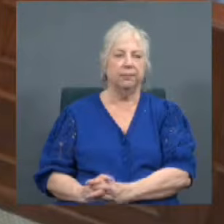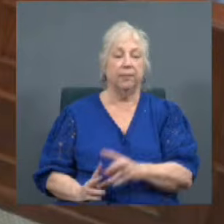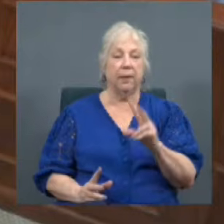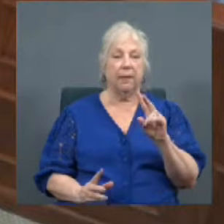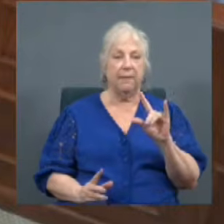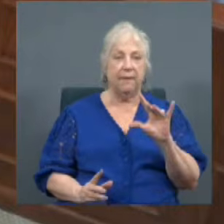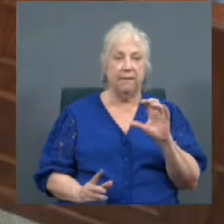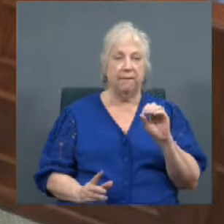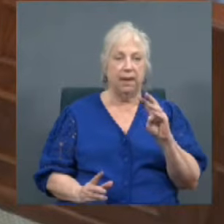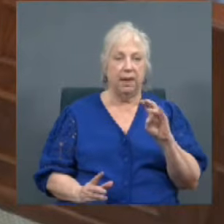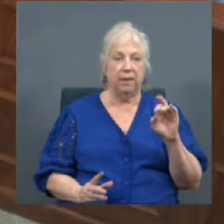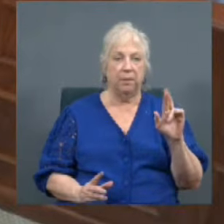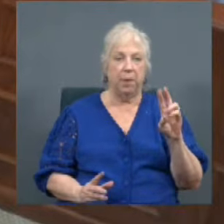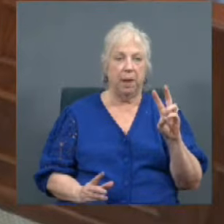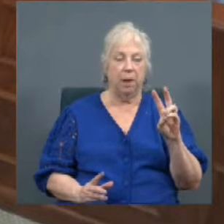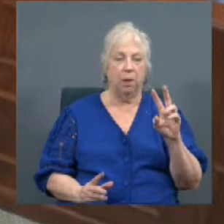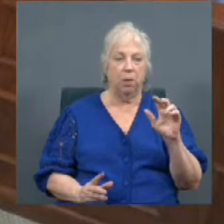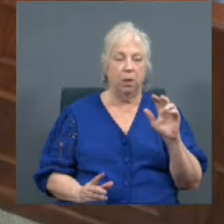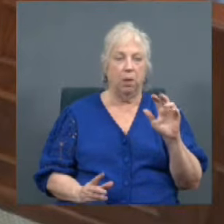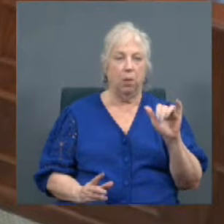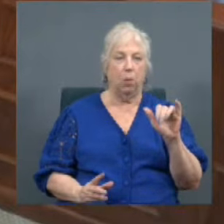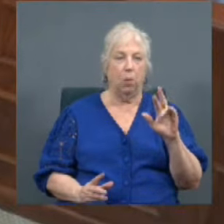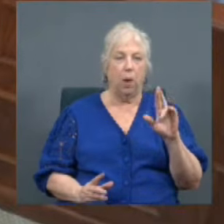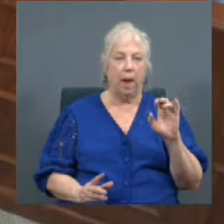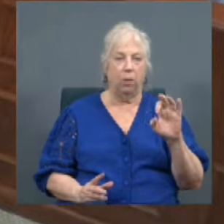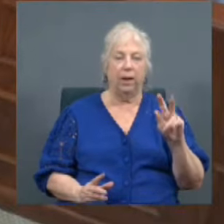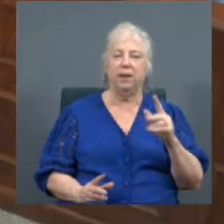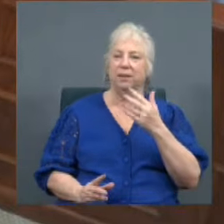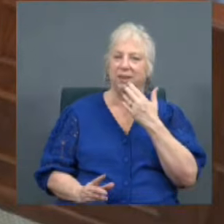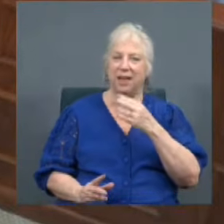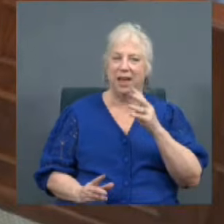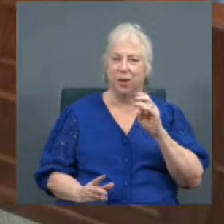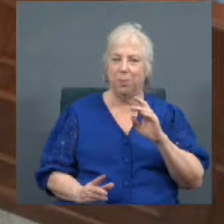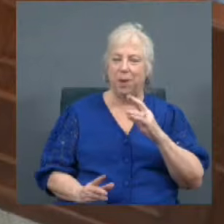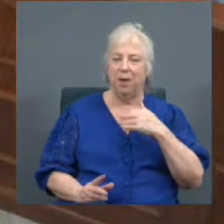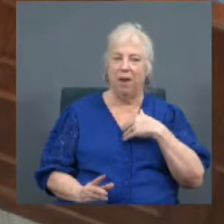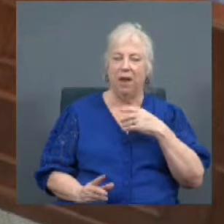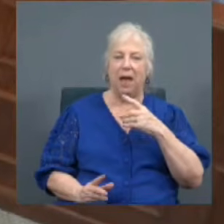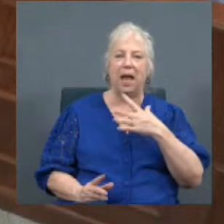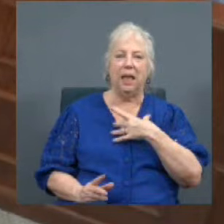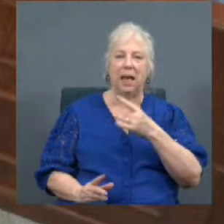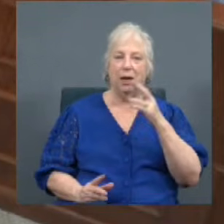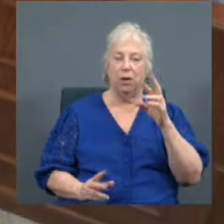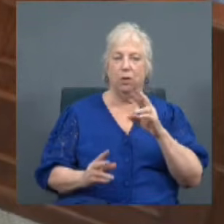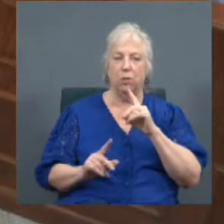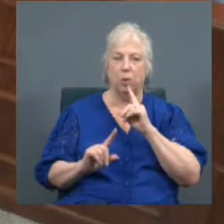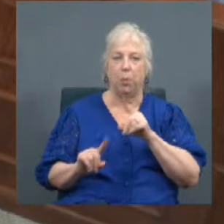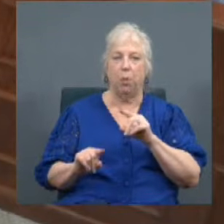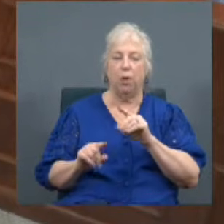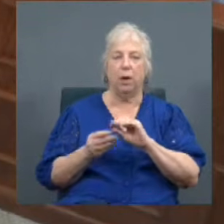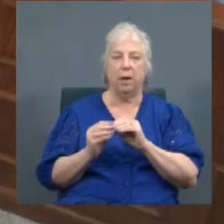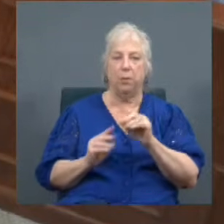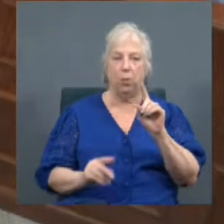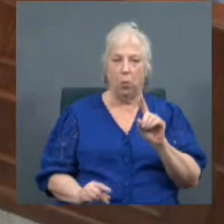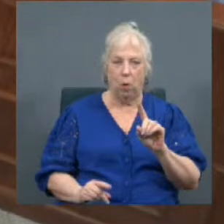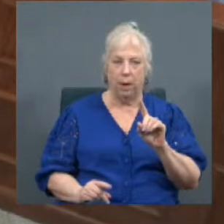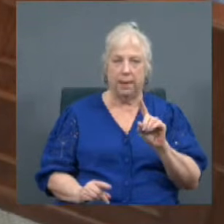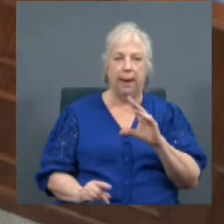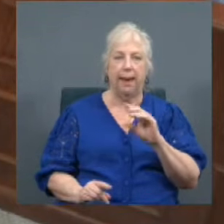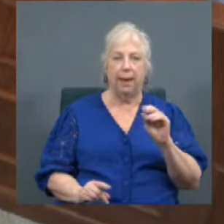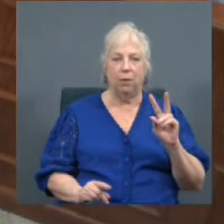Vice Mayor Wyatt? Thank you, Mayor. I have questions on, or I'd like a report on items 1 and 2.